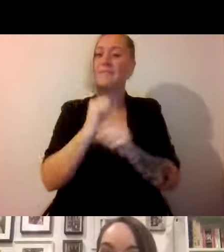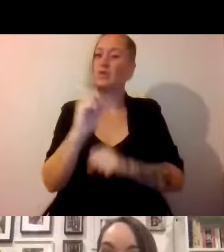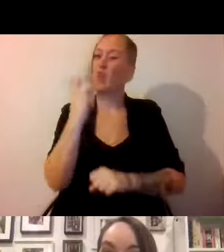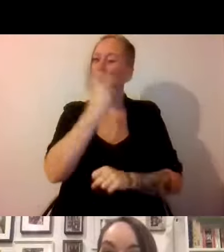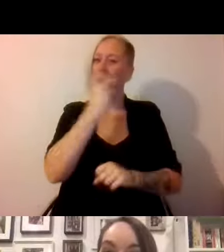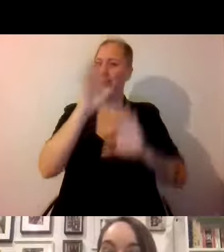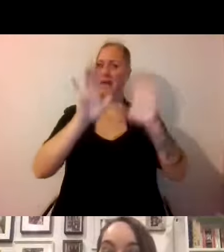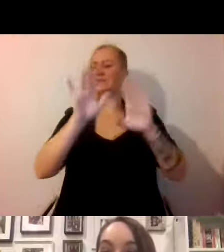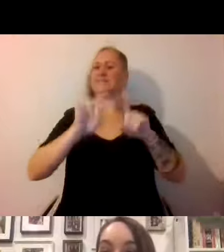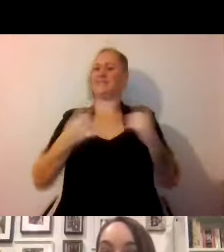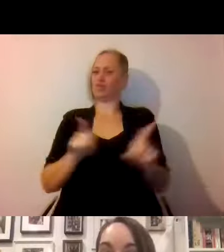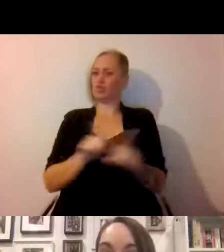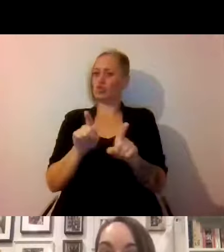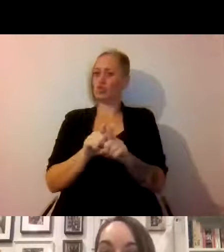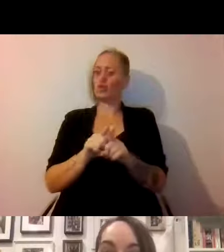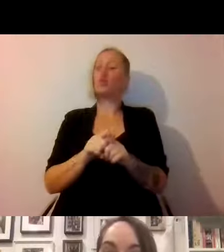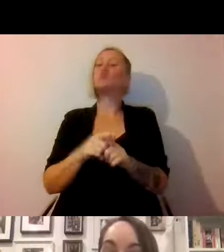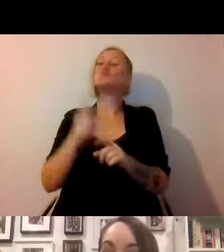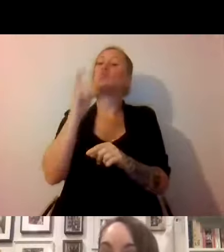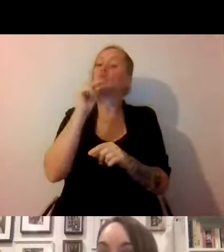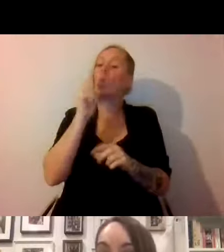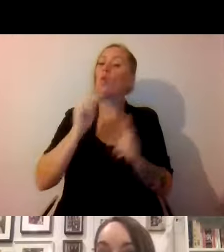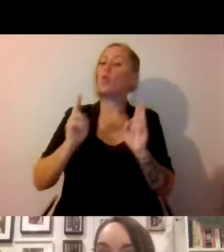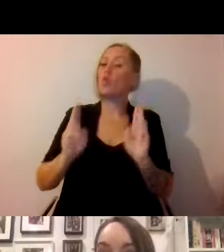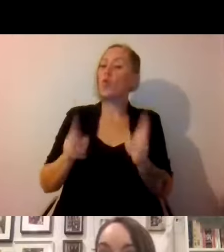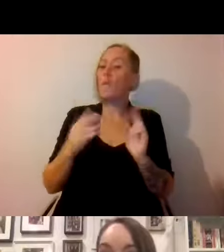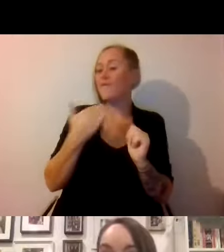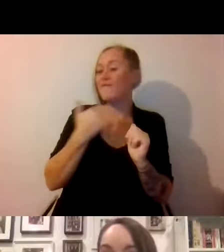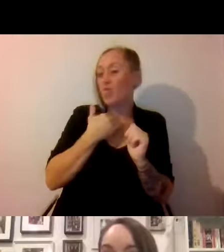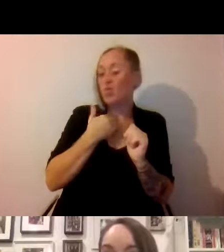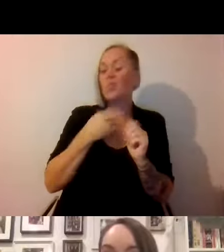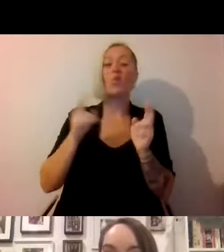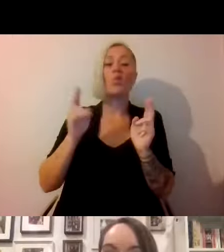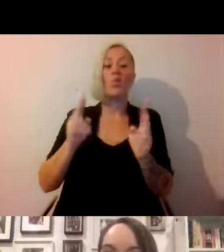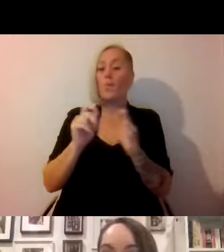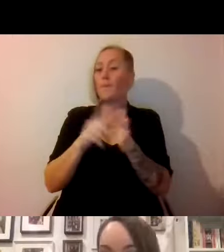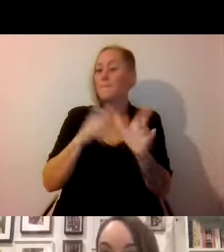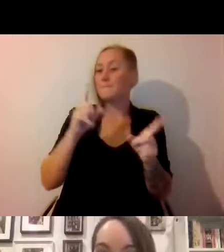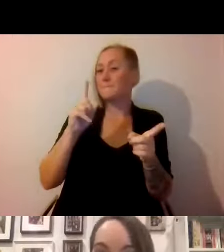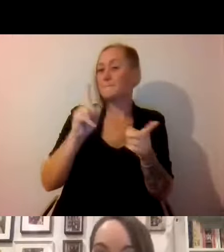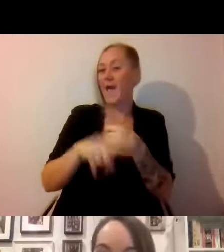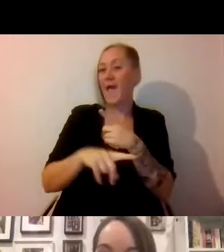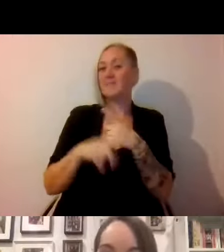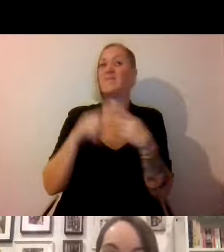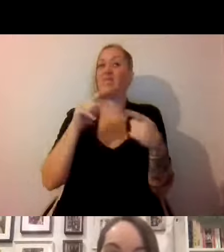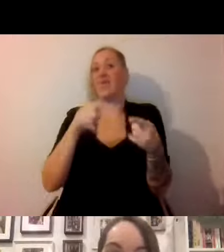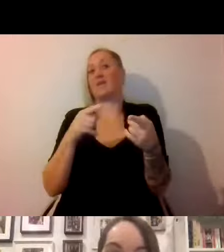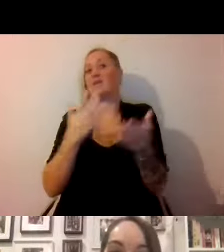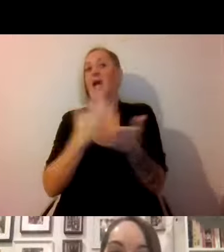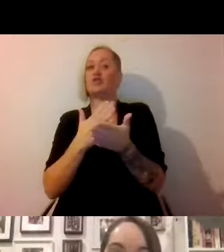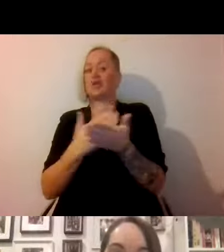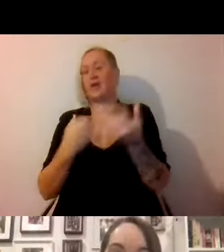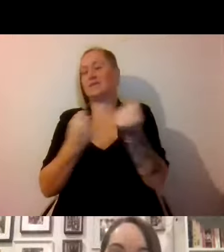speaking at a normal volume and pace is really helpful. You're actually assisting the deaf person by doing